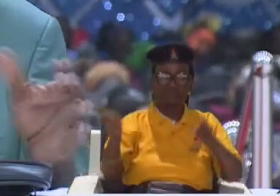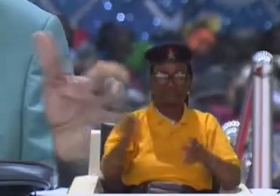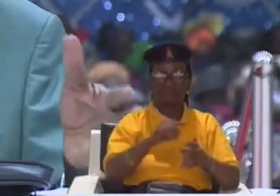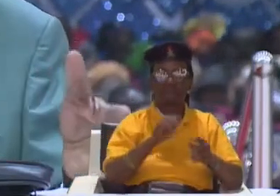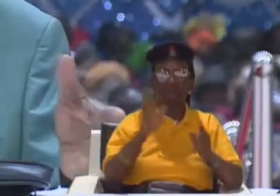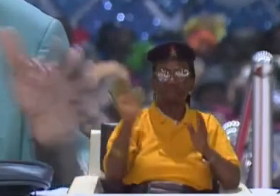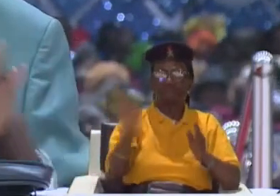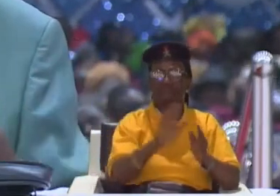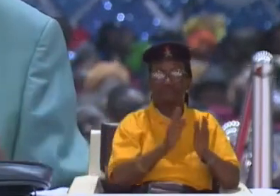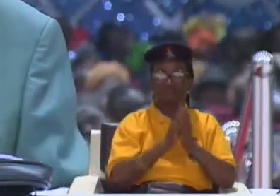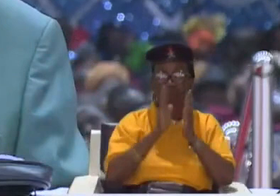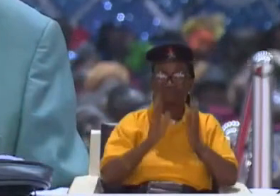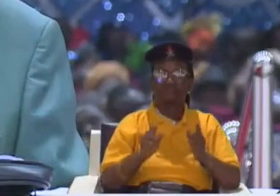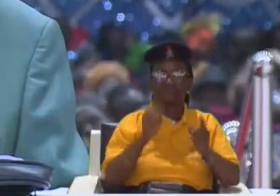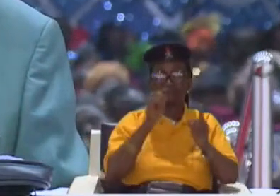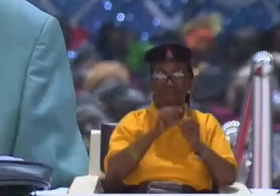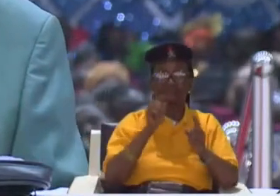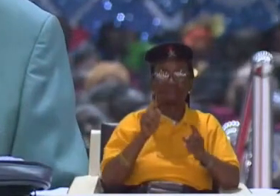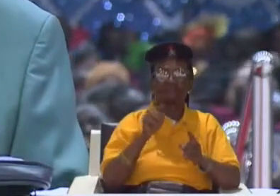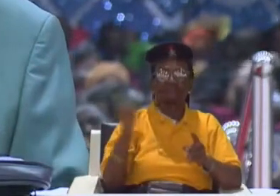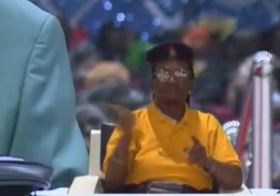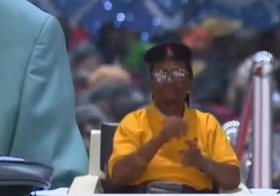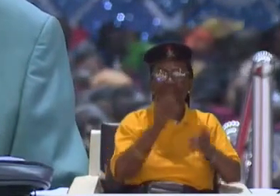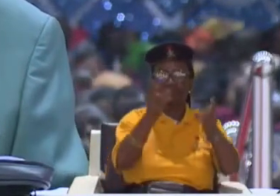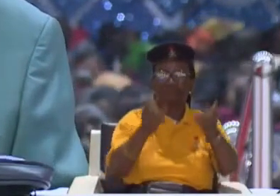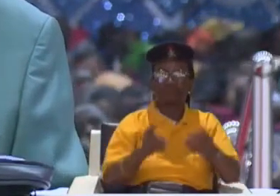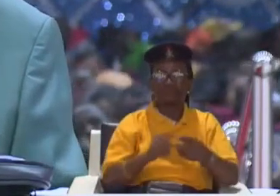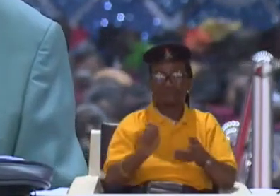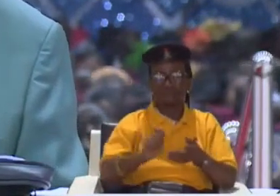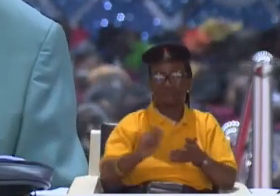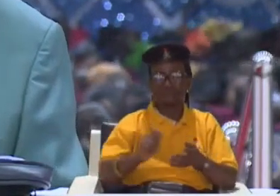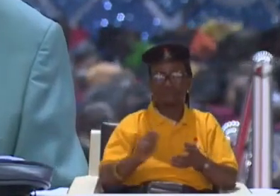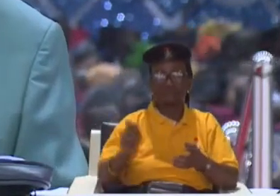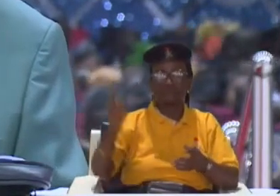You want to write them down?